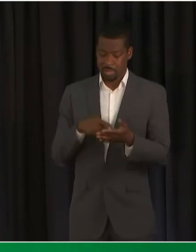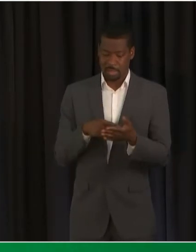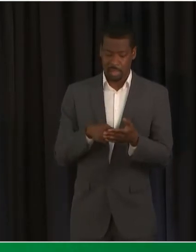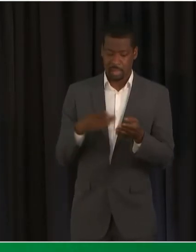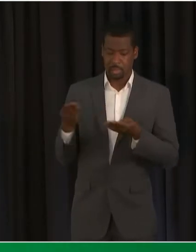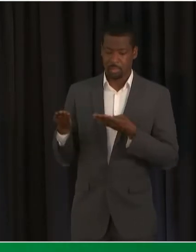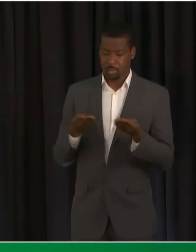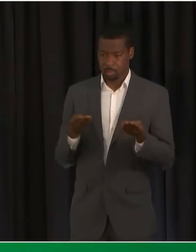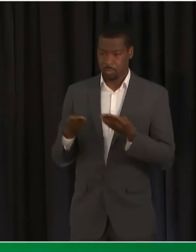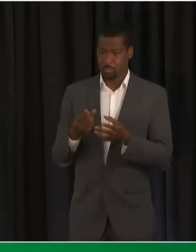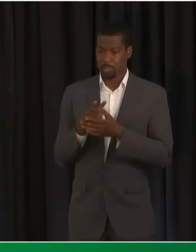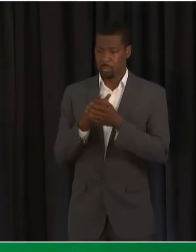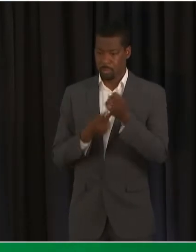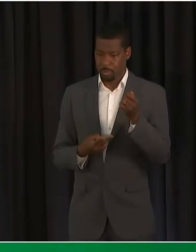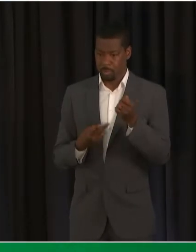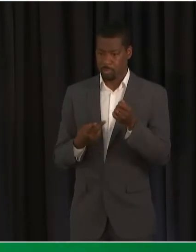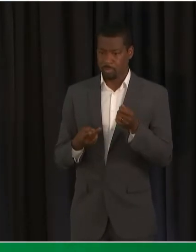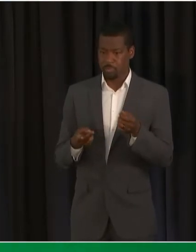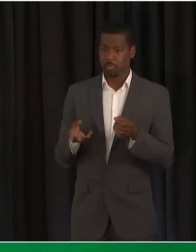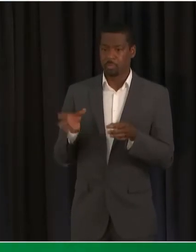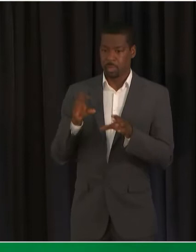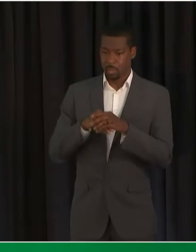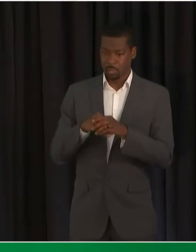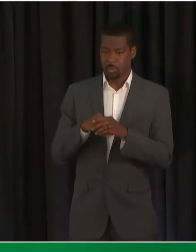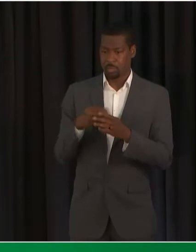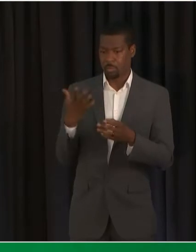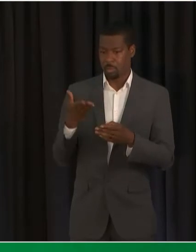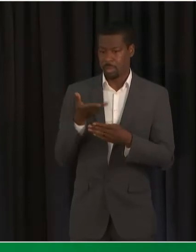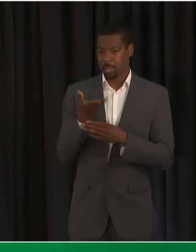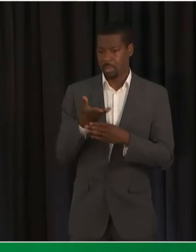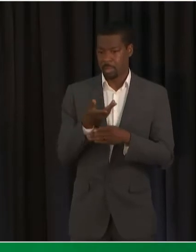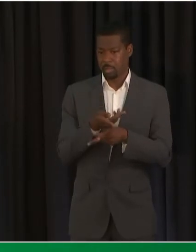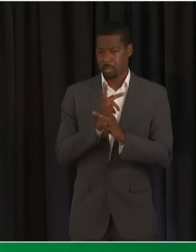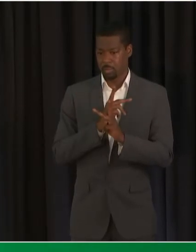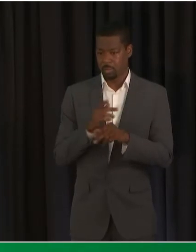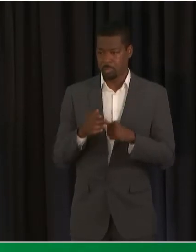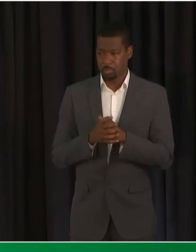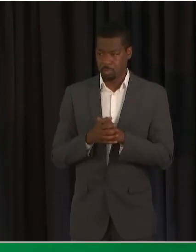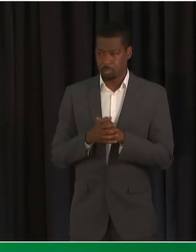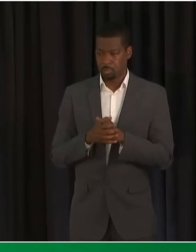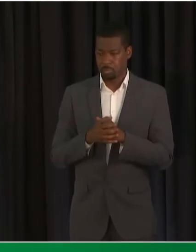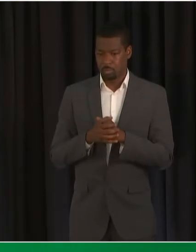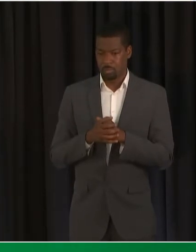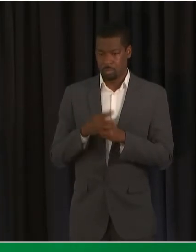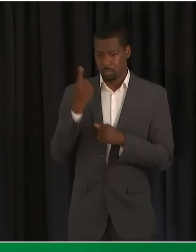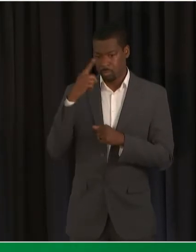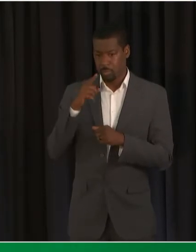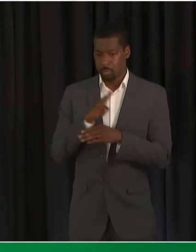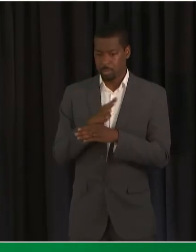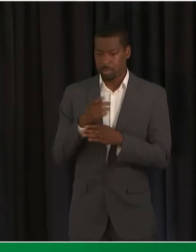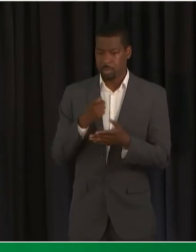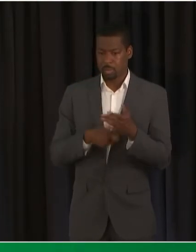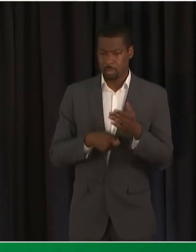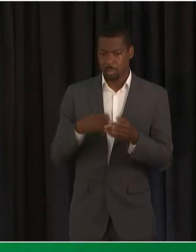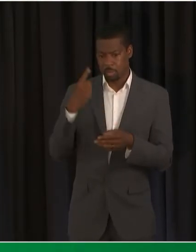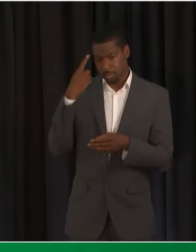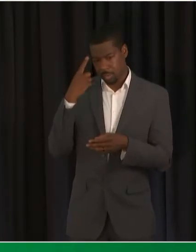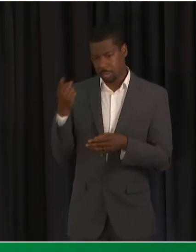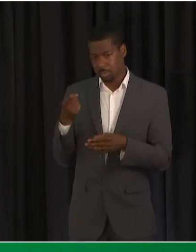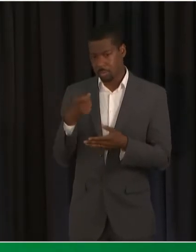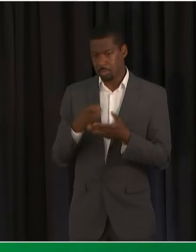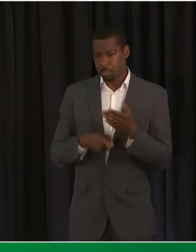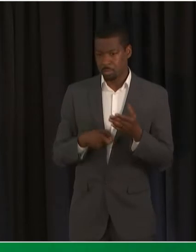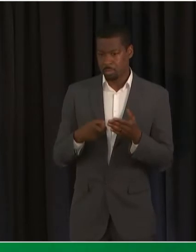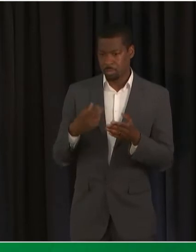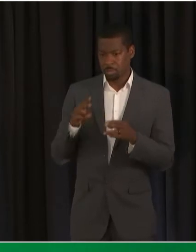both principal and interest on existing loans. And for the sake of time, for the business expenses, just think of the